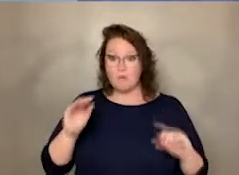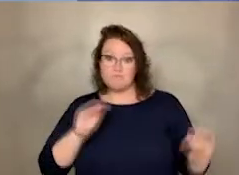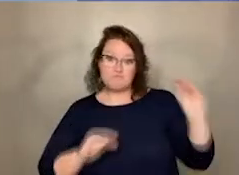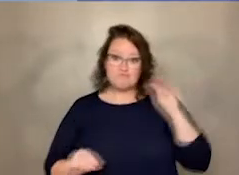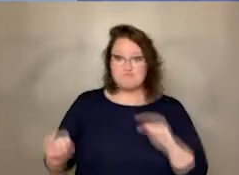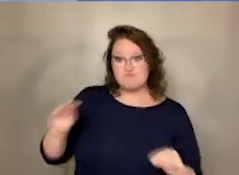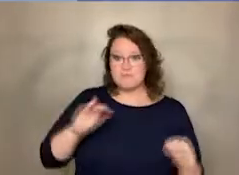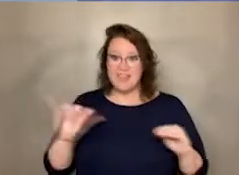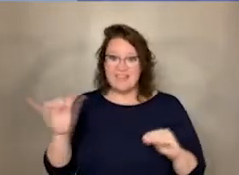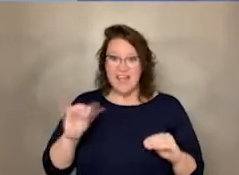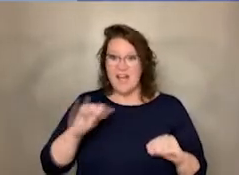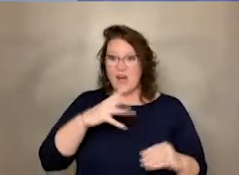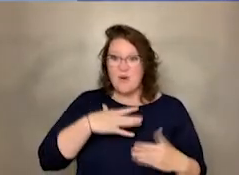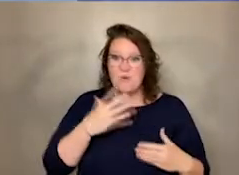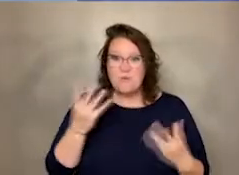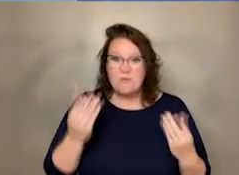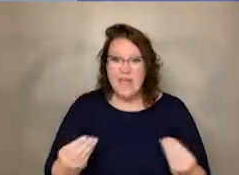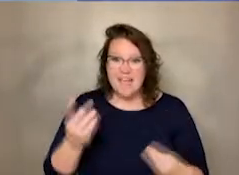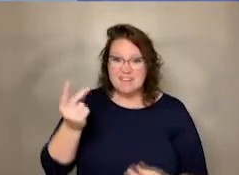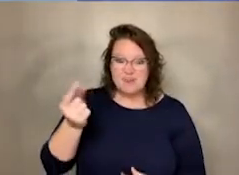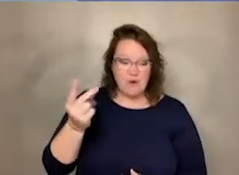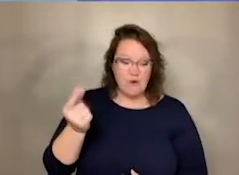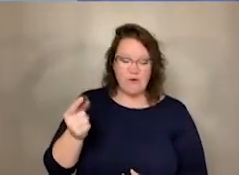like you're a wet dog. Okay.